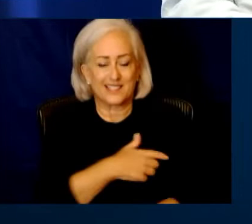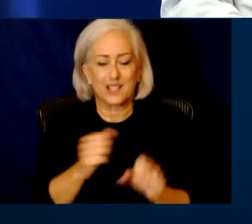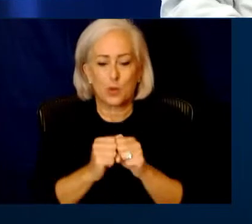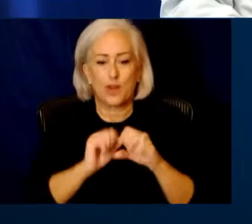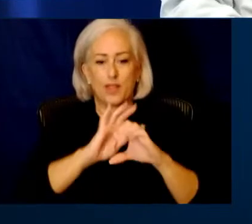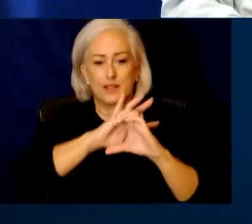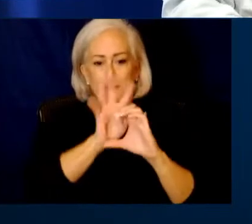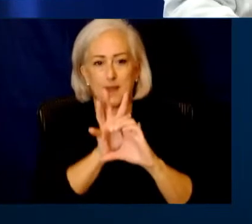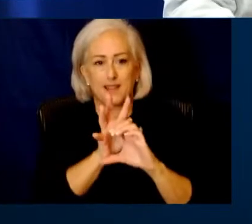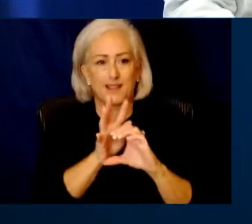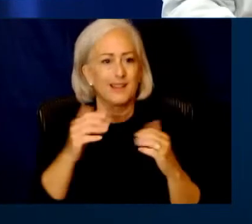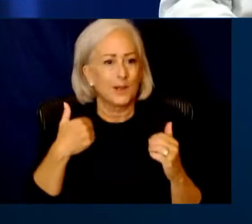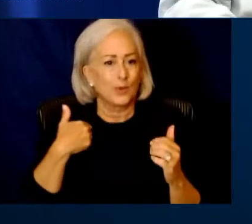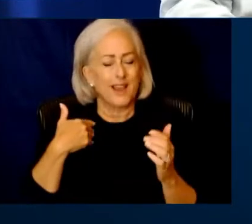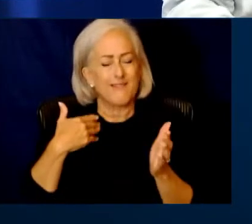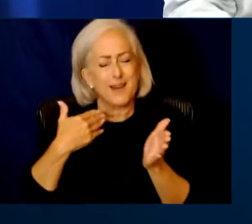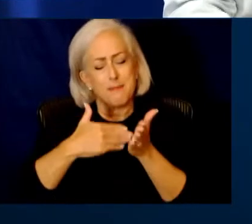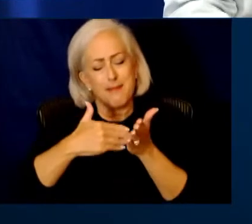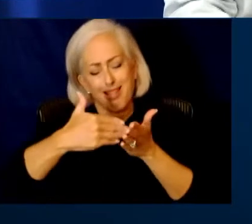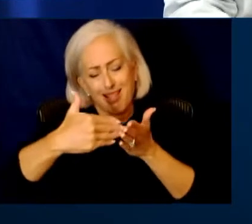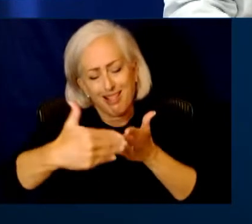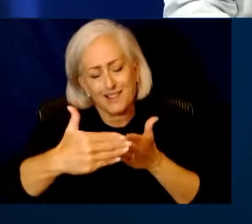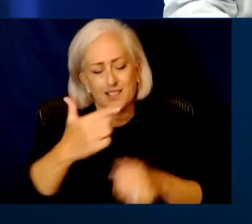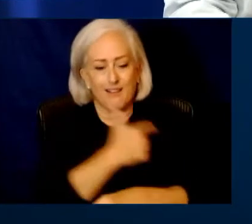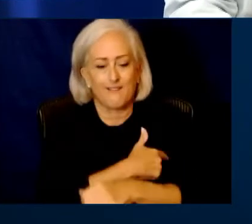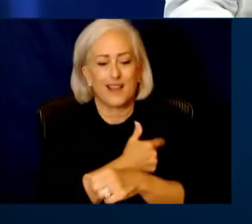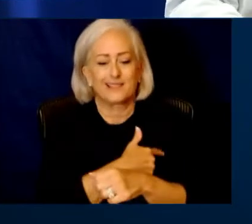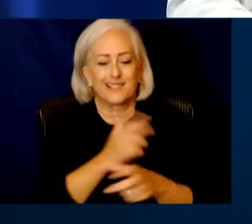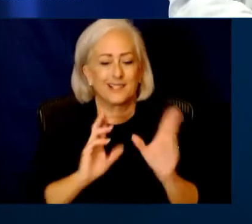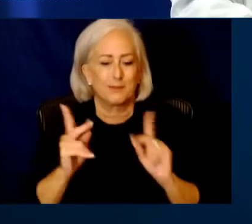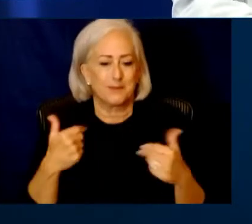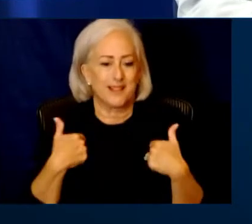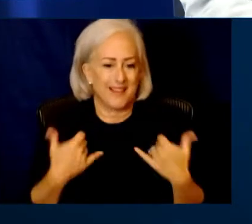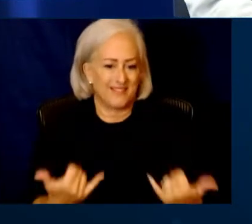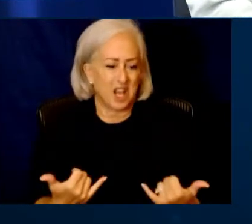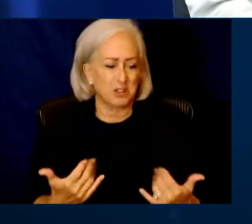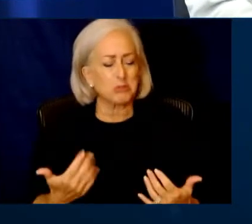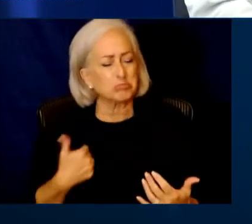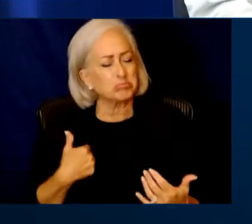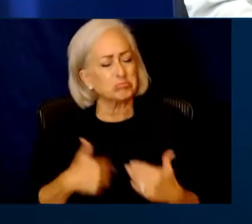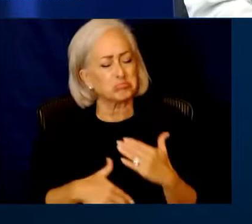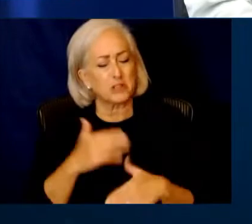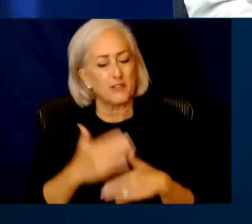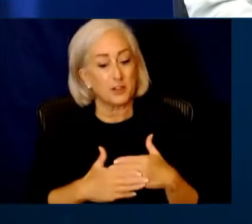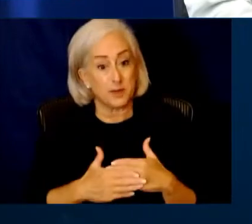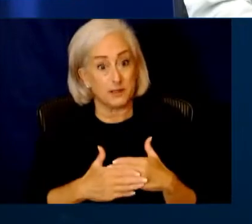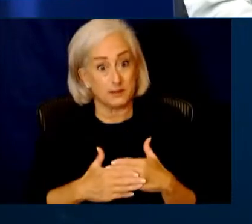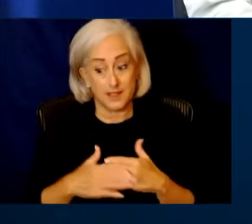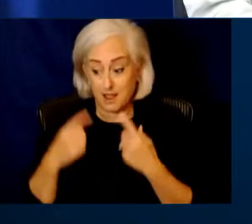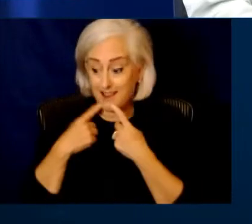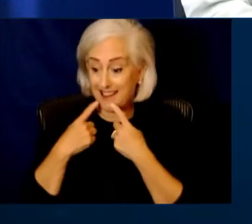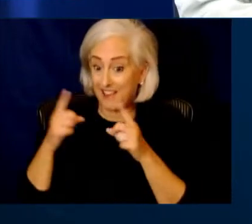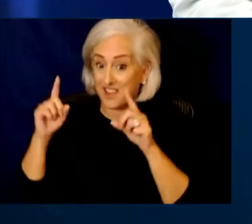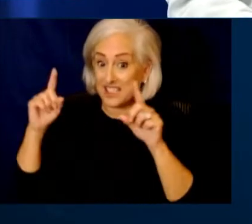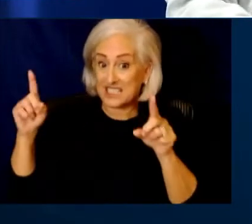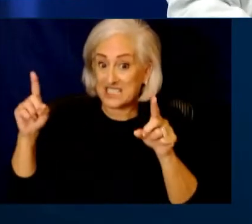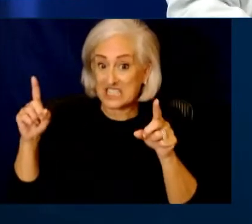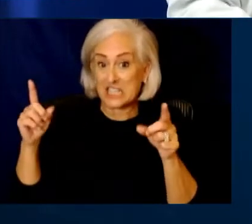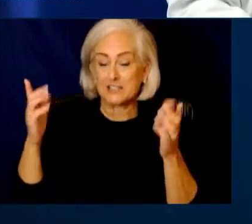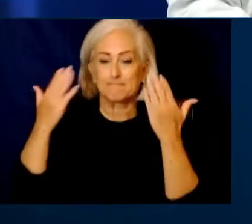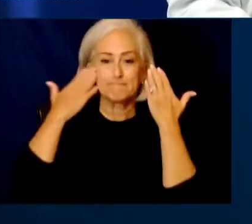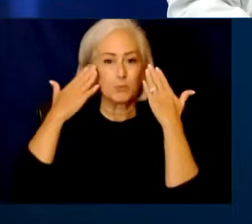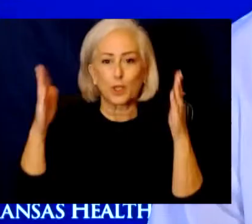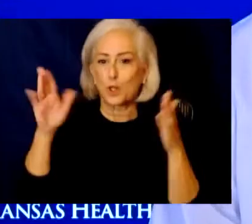doses in people now. So I'm pretty comfortable with that. Yeah. The question about efficacy is a different question, though. We're not sure about that part